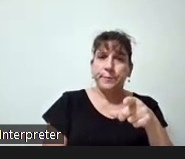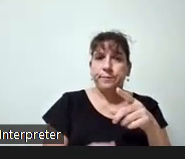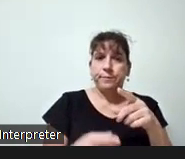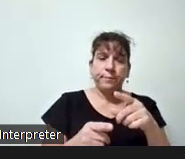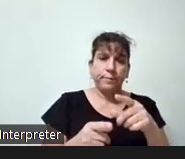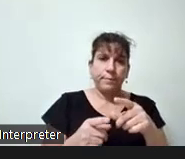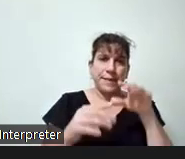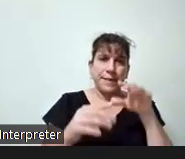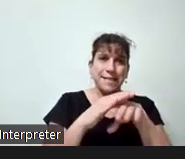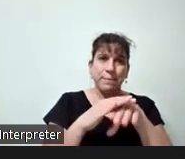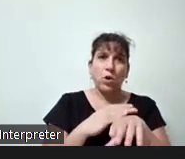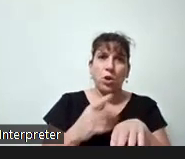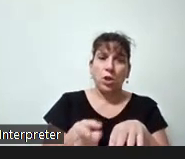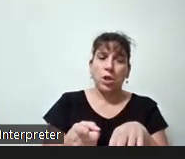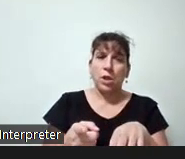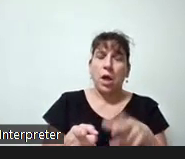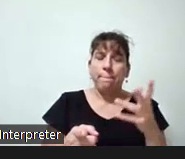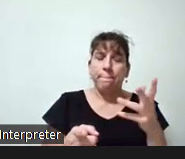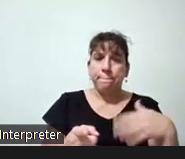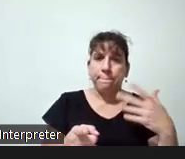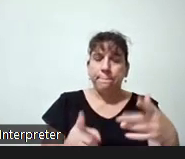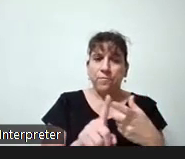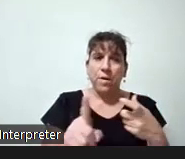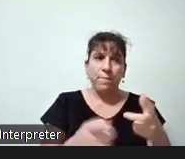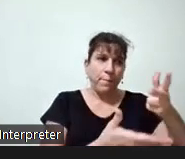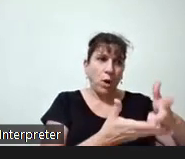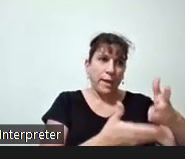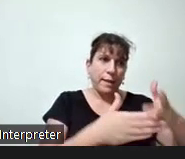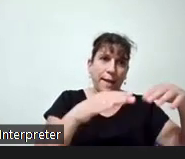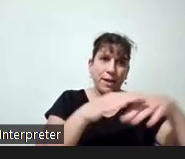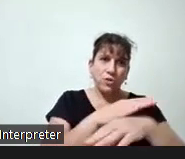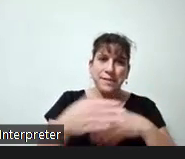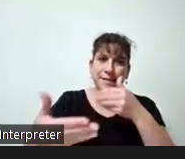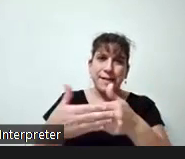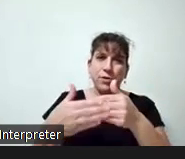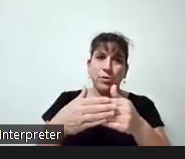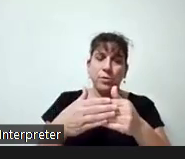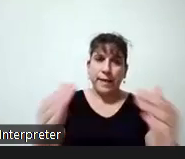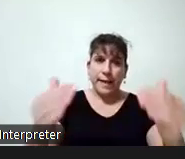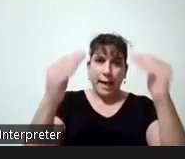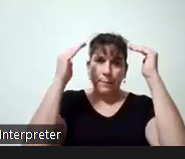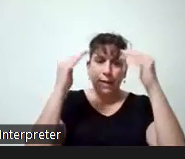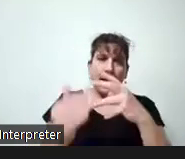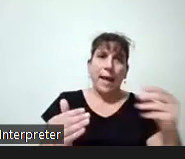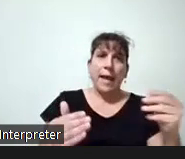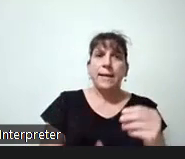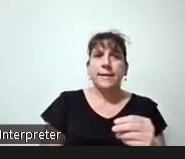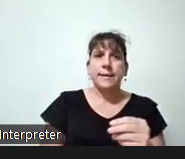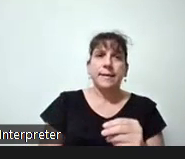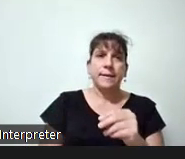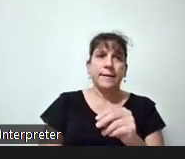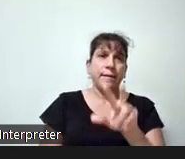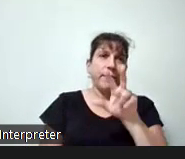directly accessible from the parking lot entrance near the canopy. And it's